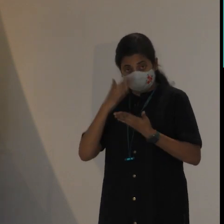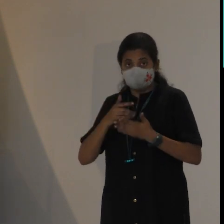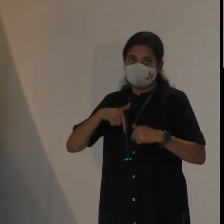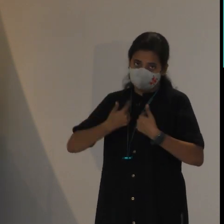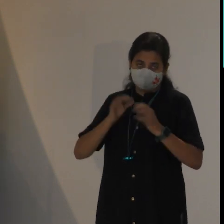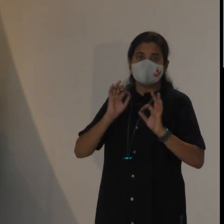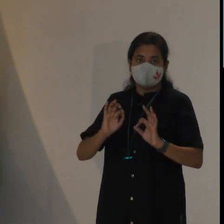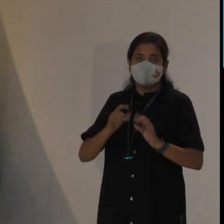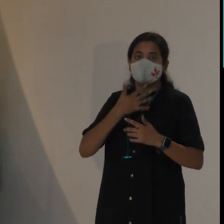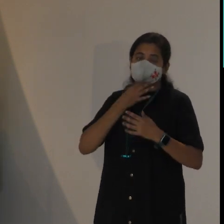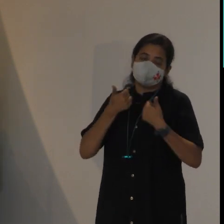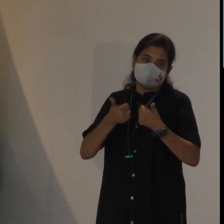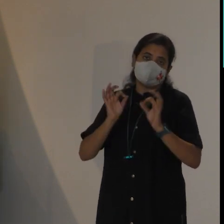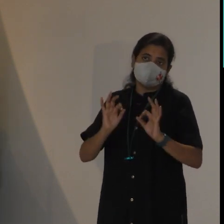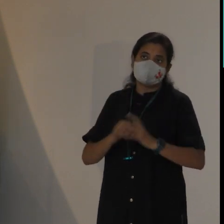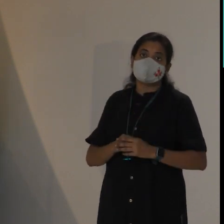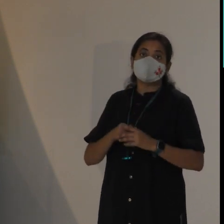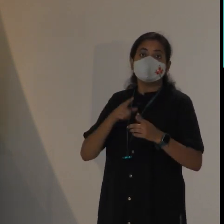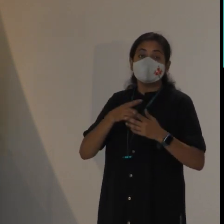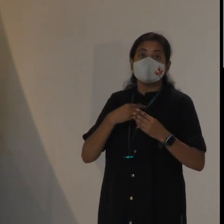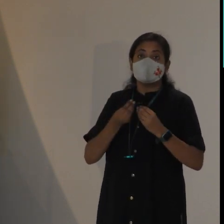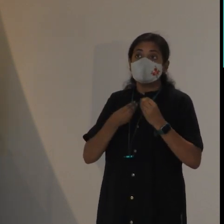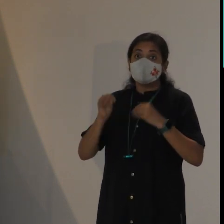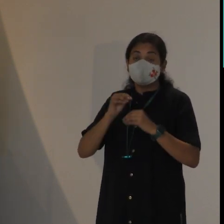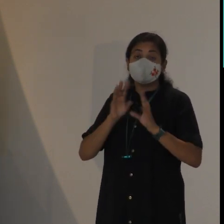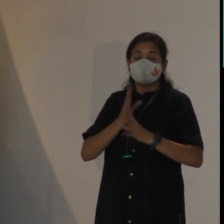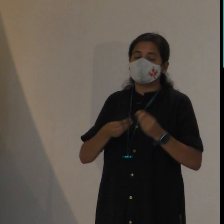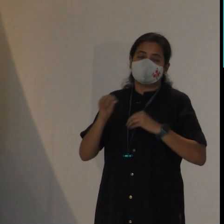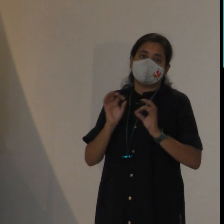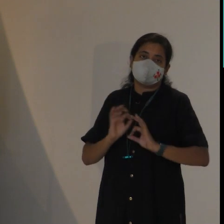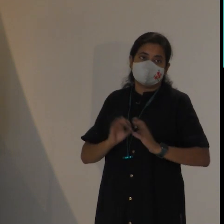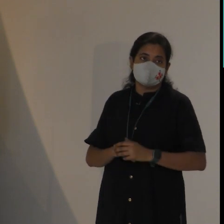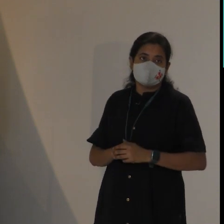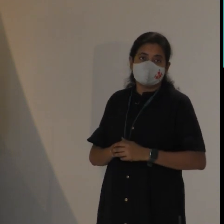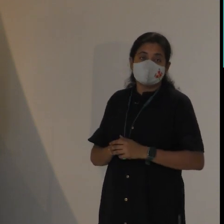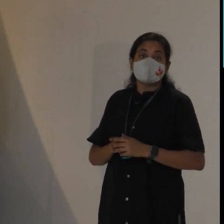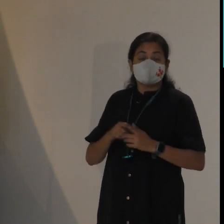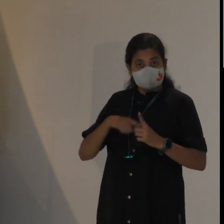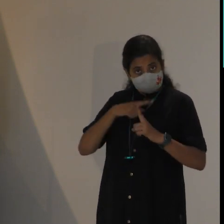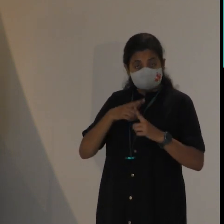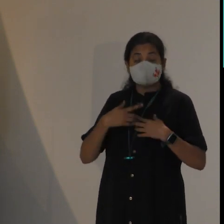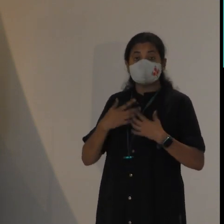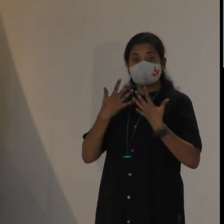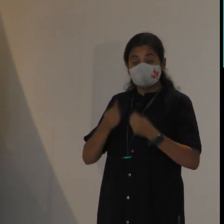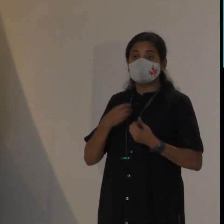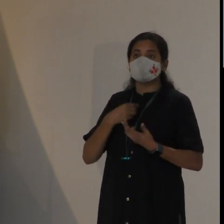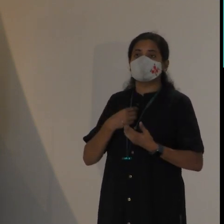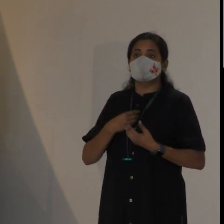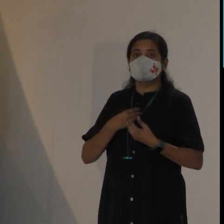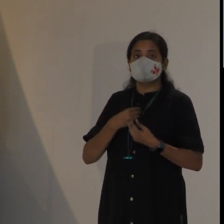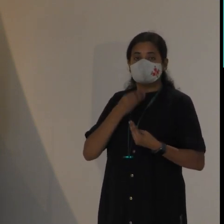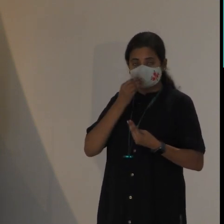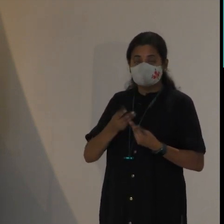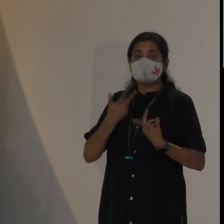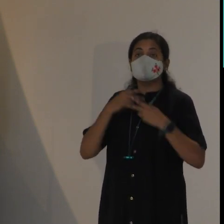art and beauty will save the world. There's nothing else left to save us. And I'm also humbled to